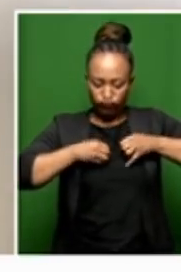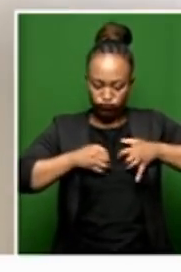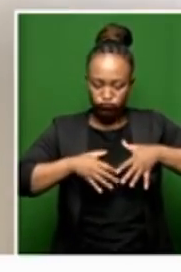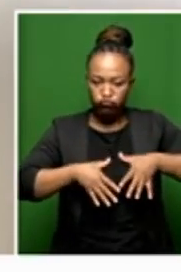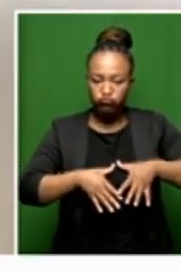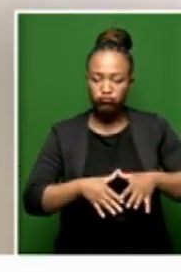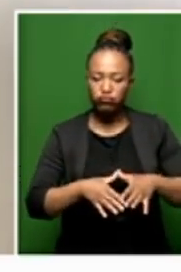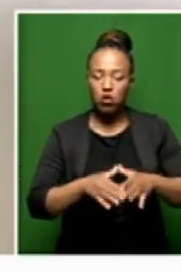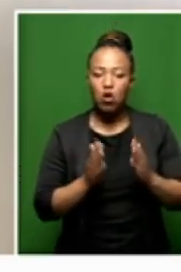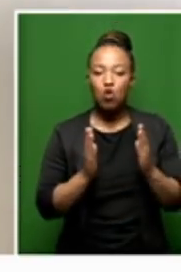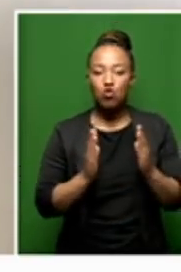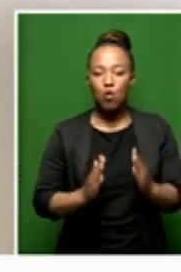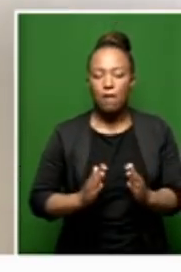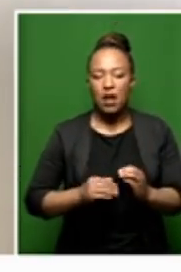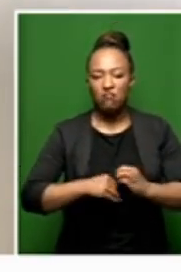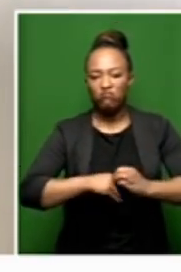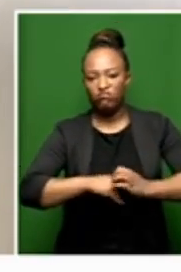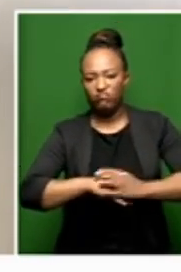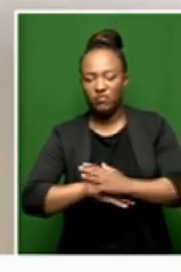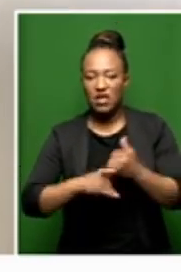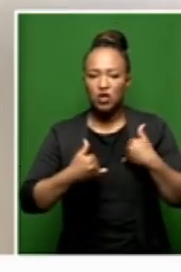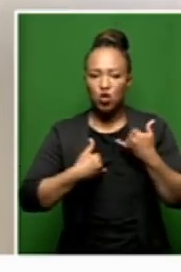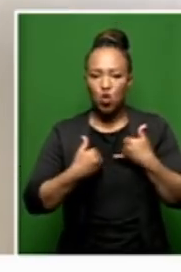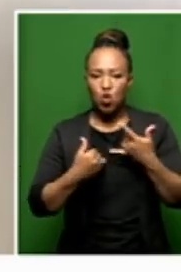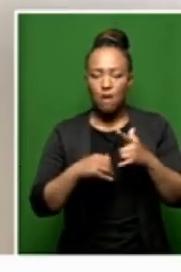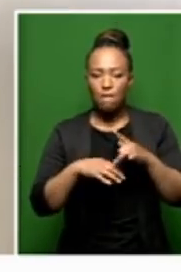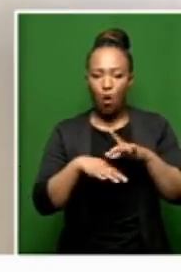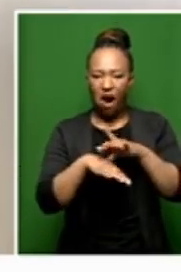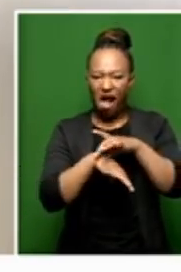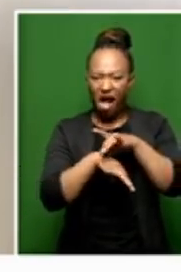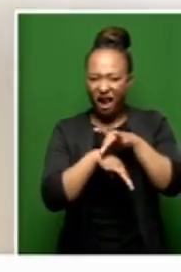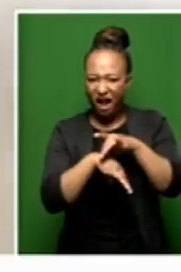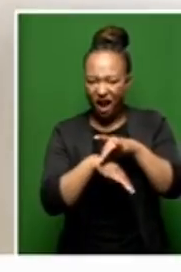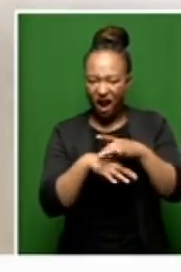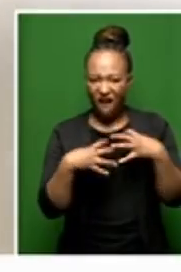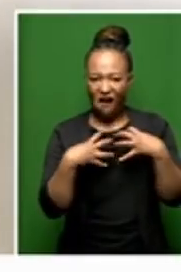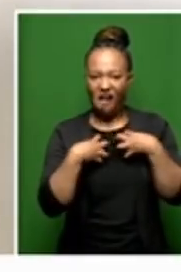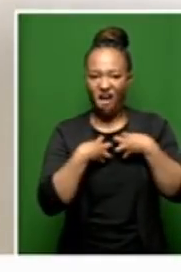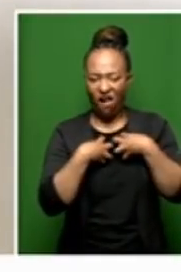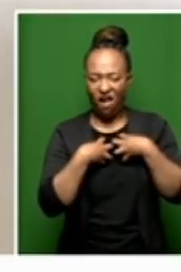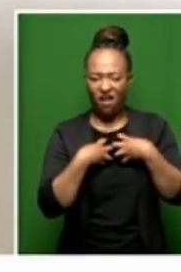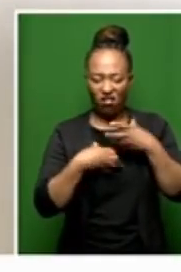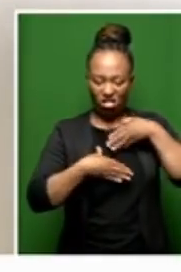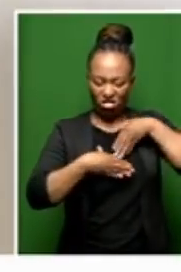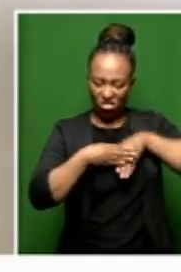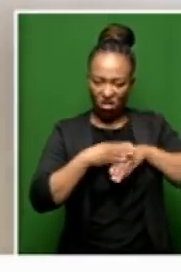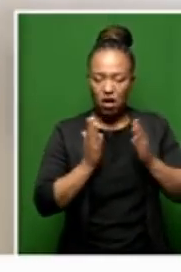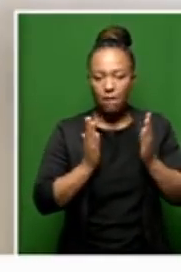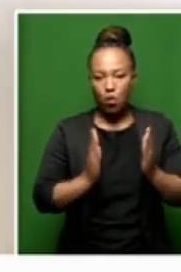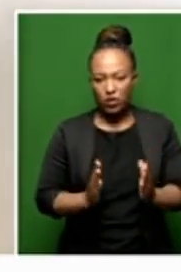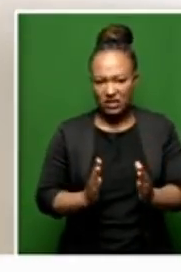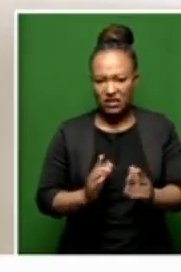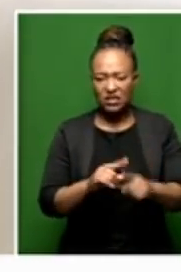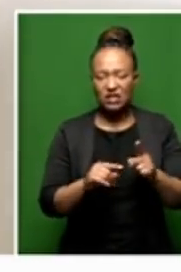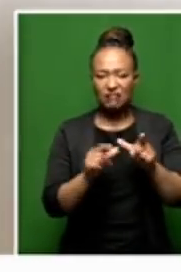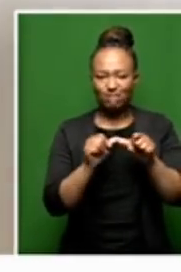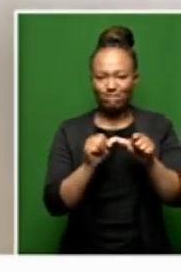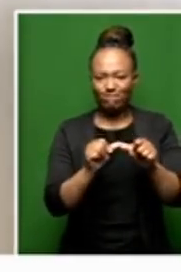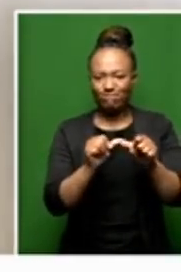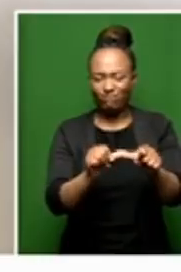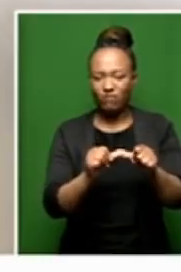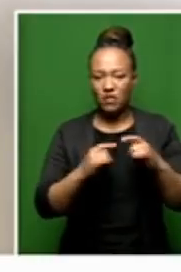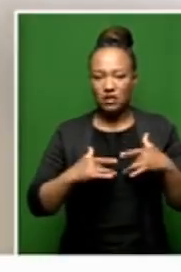it binds to a human cell, it enjoys binding more better to a human cell because that's where it gets its food, that's where it survives, because